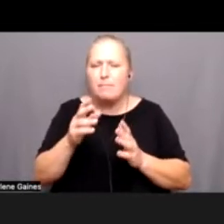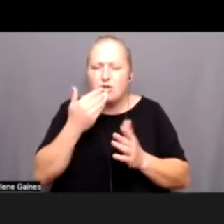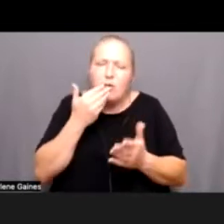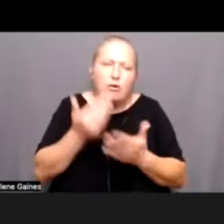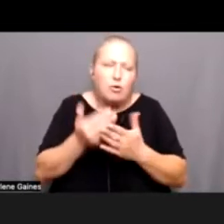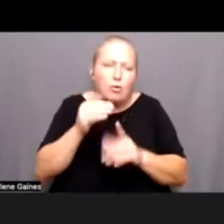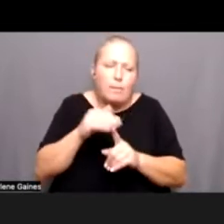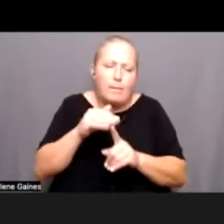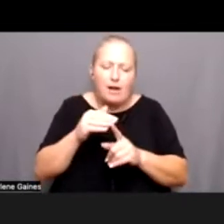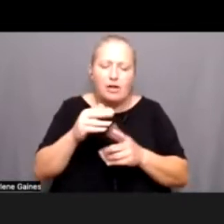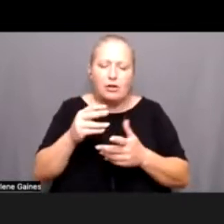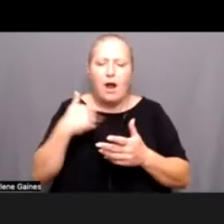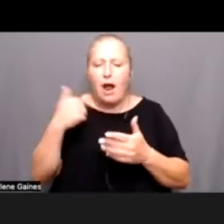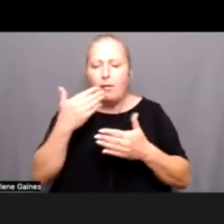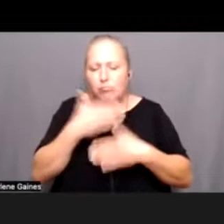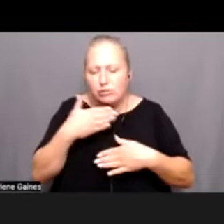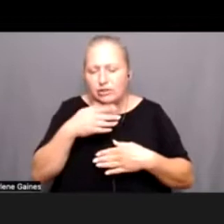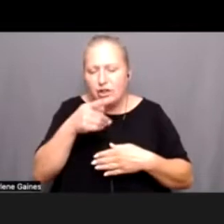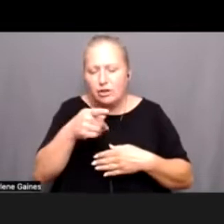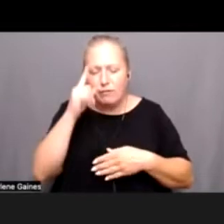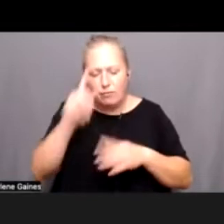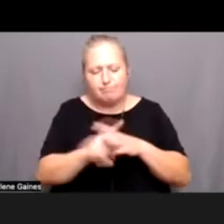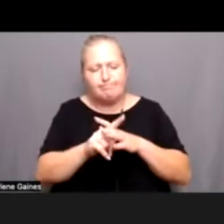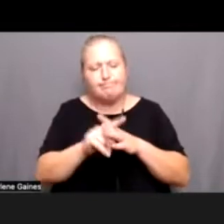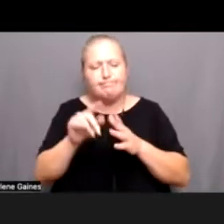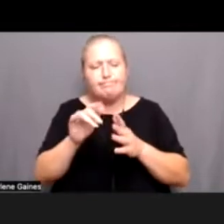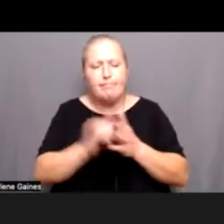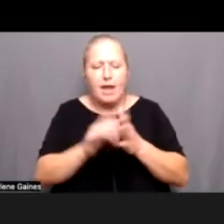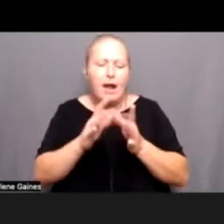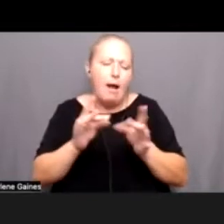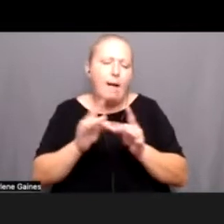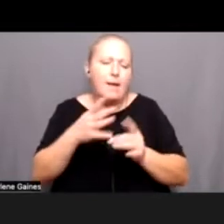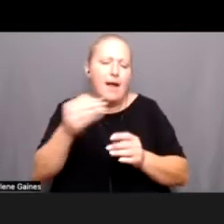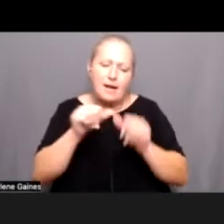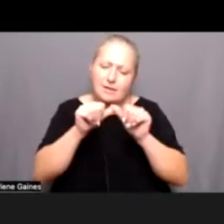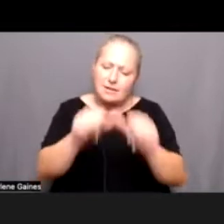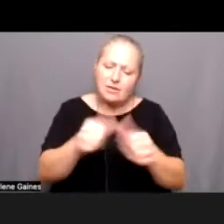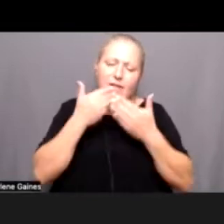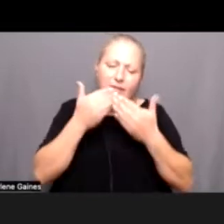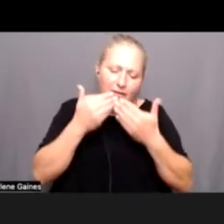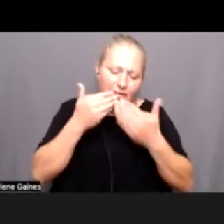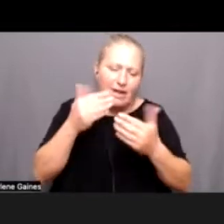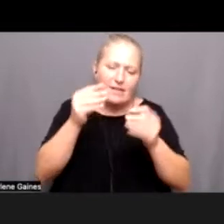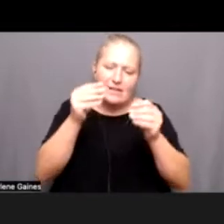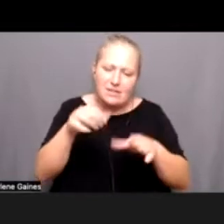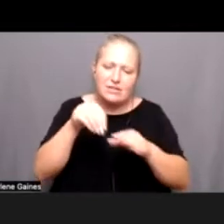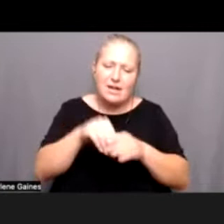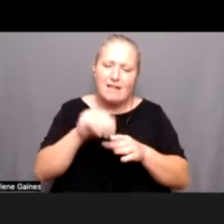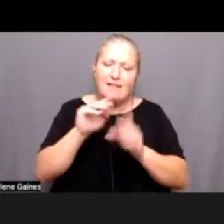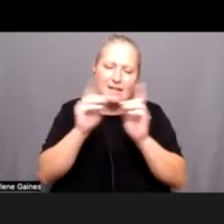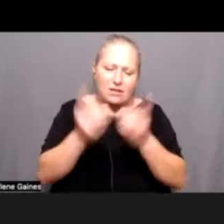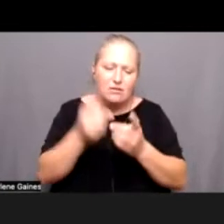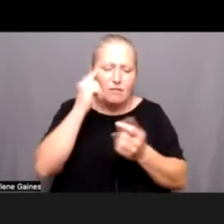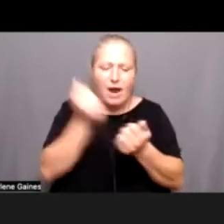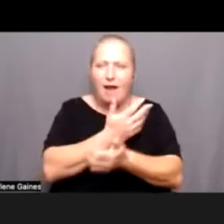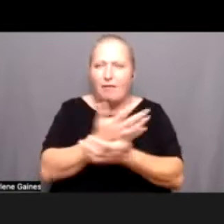So I appreciate you for bringing those comments up, and I want to continue to just thank the teachers in our district for everything that you do,